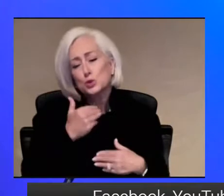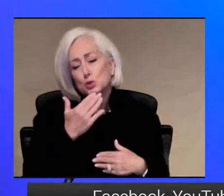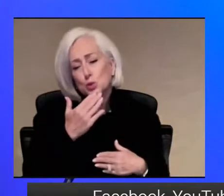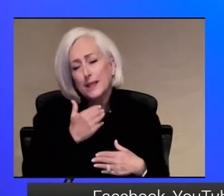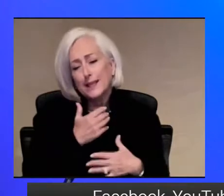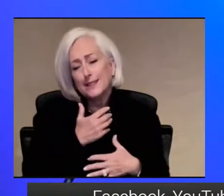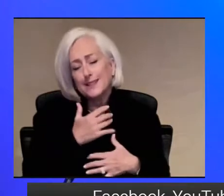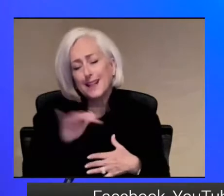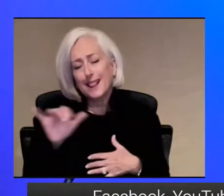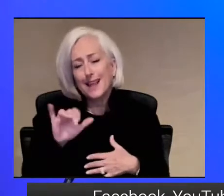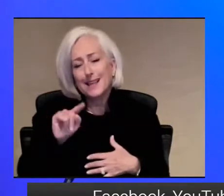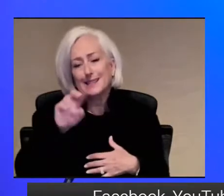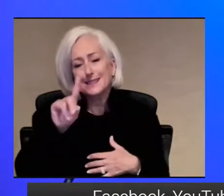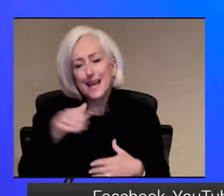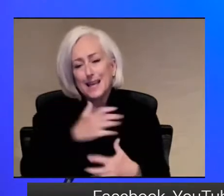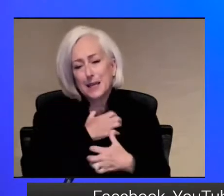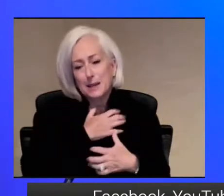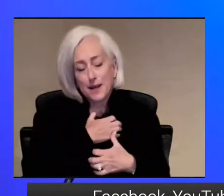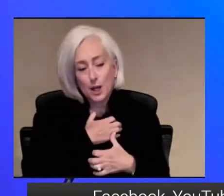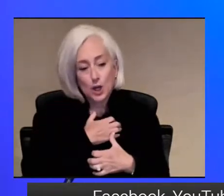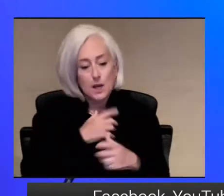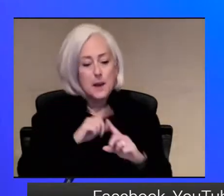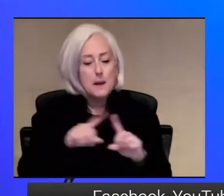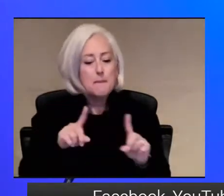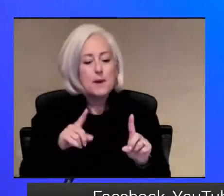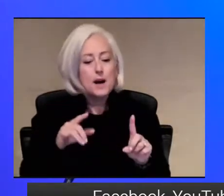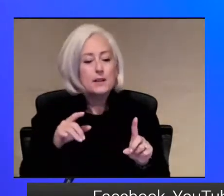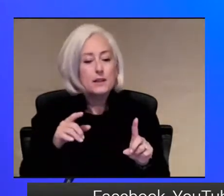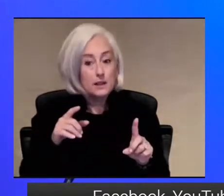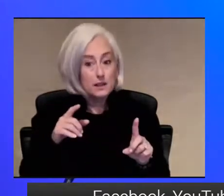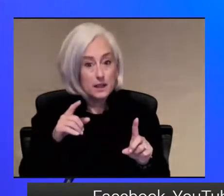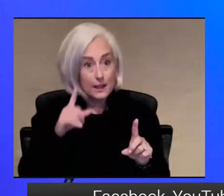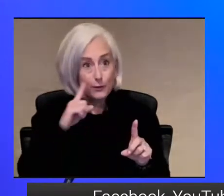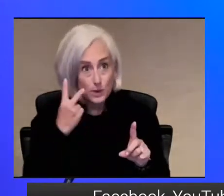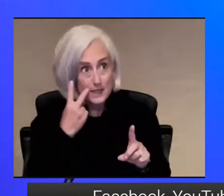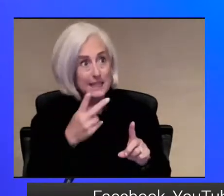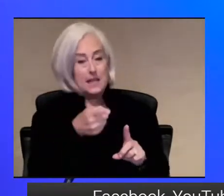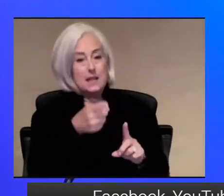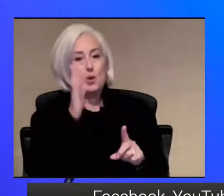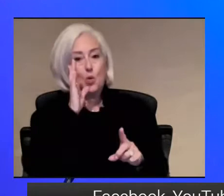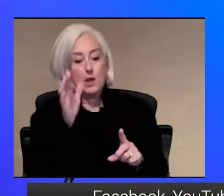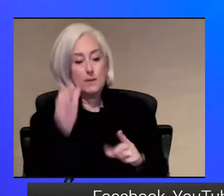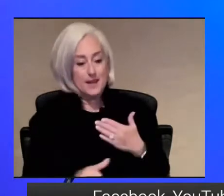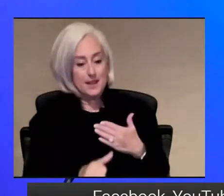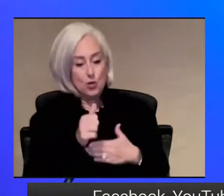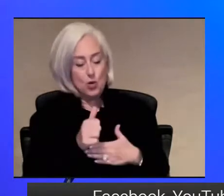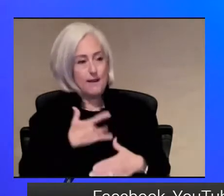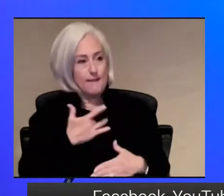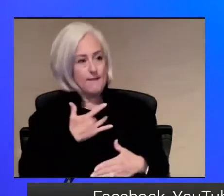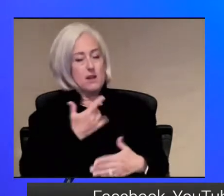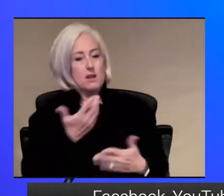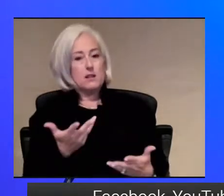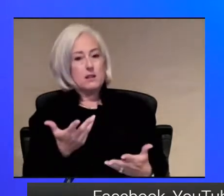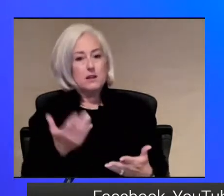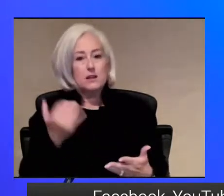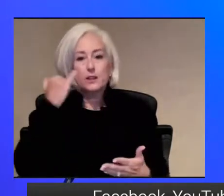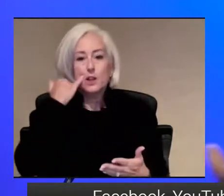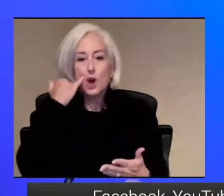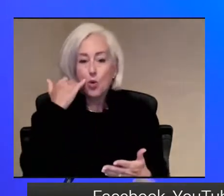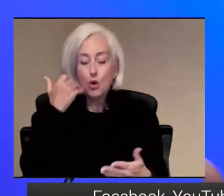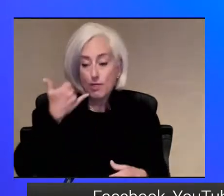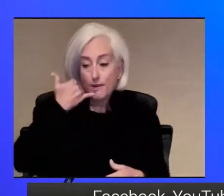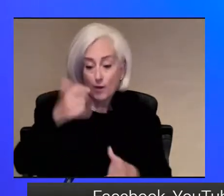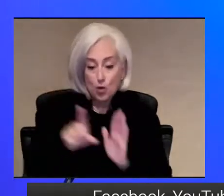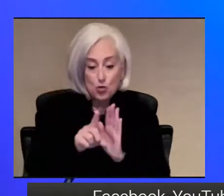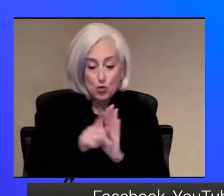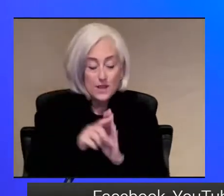you think about what's going to happen, or if your phone rings and it's your child, if they've been stopped by the police, and it's